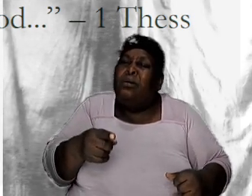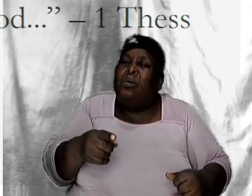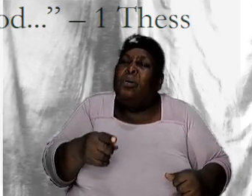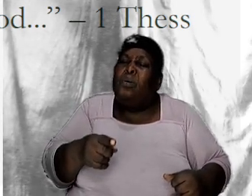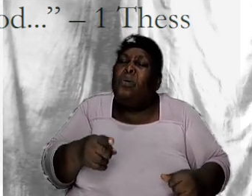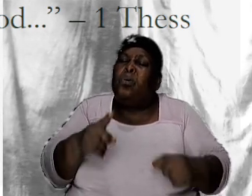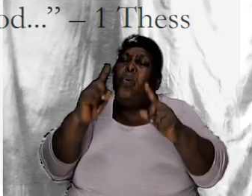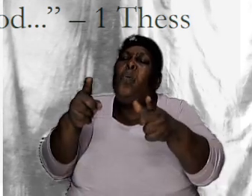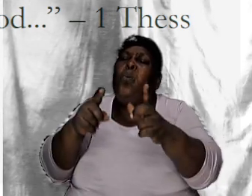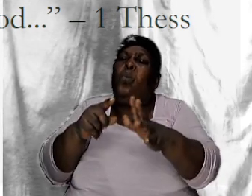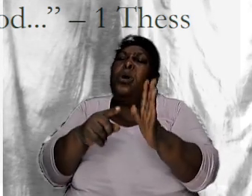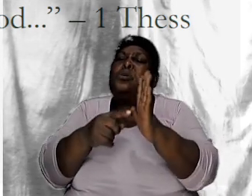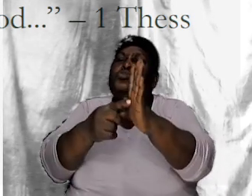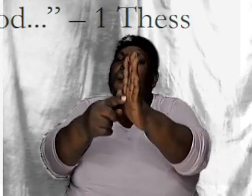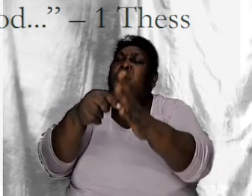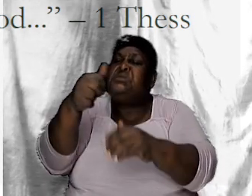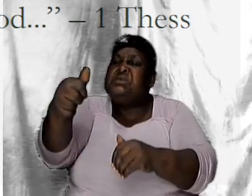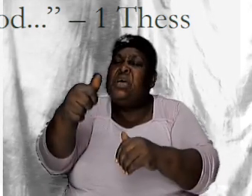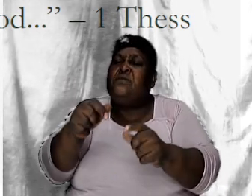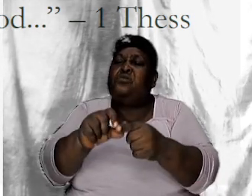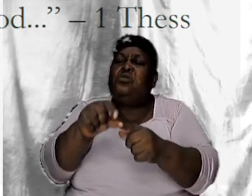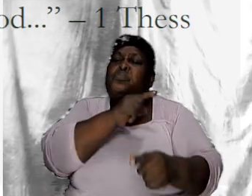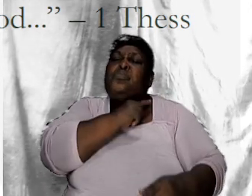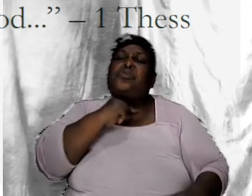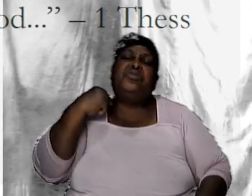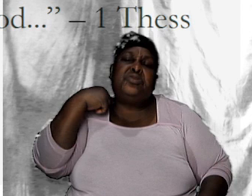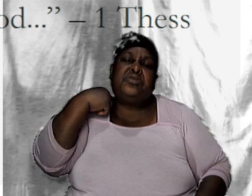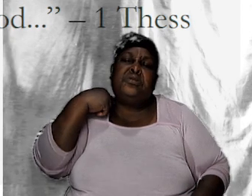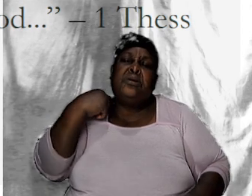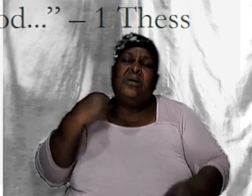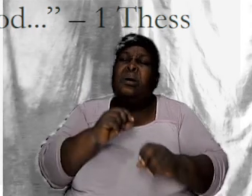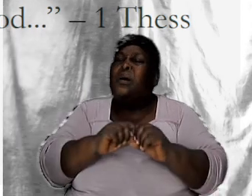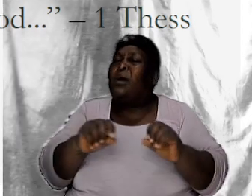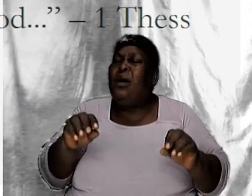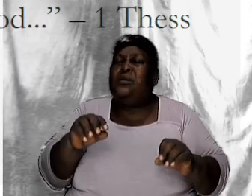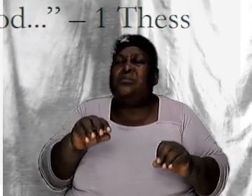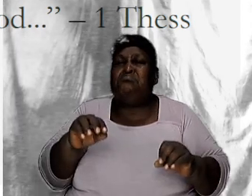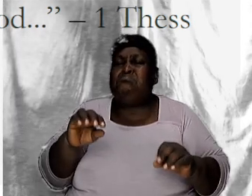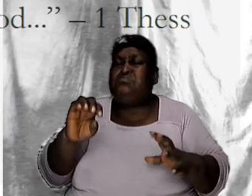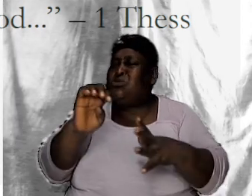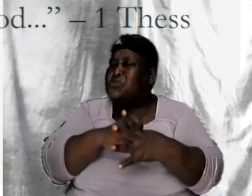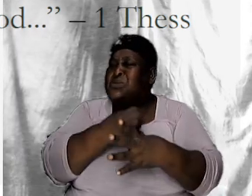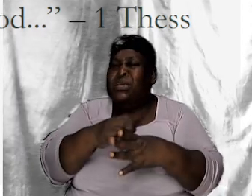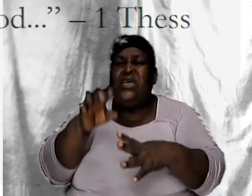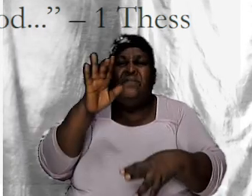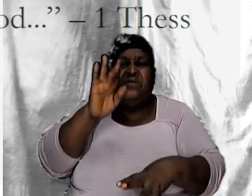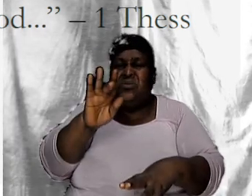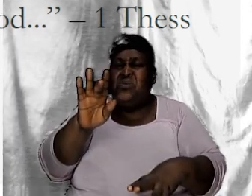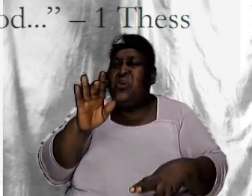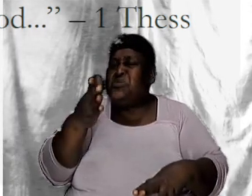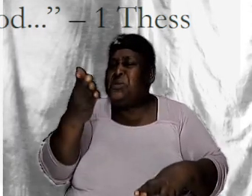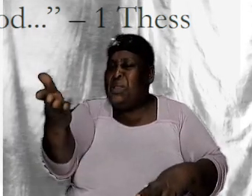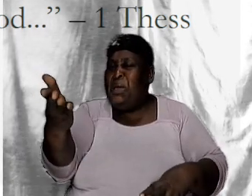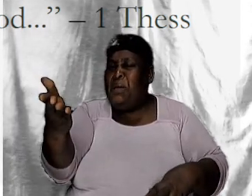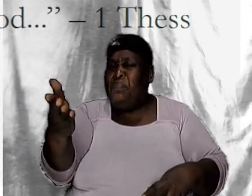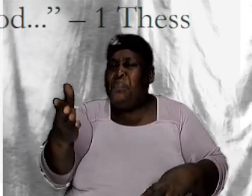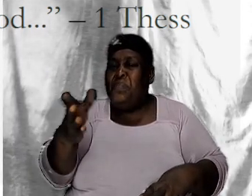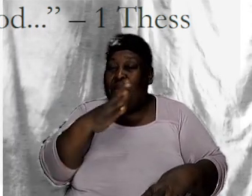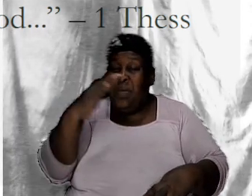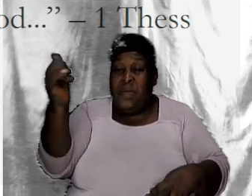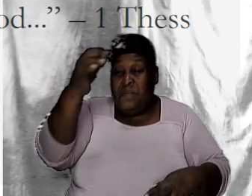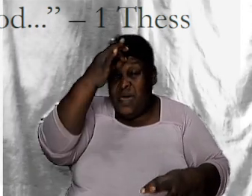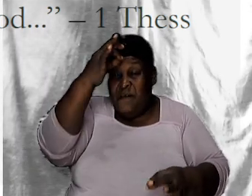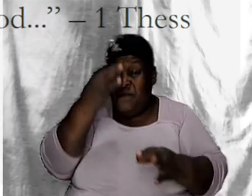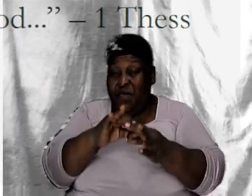show yourself to the priest. God did not even touch them. God just tell them, go show yourself to the priest. And by faith,